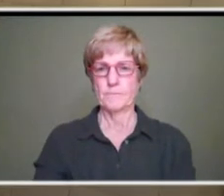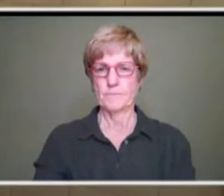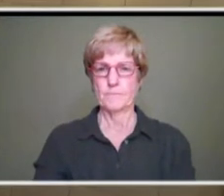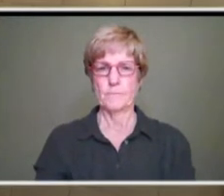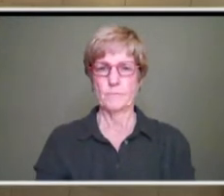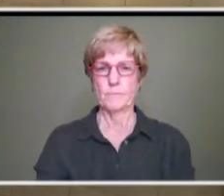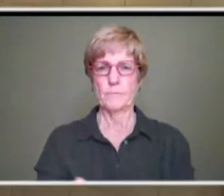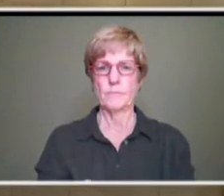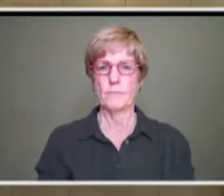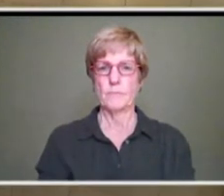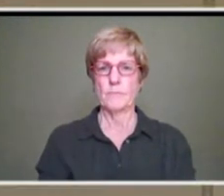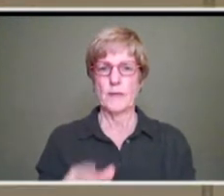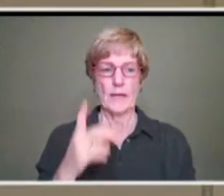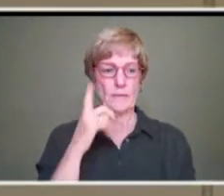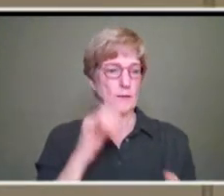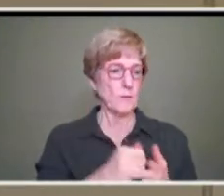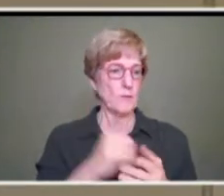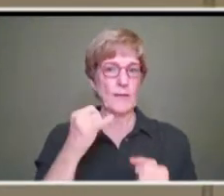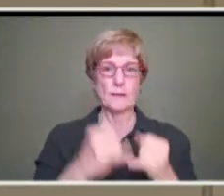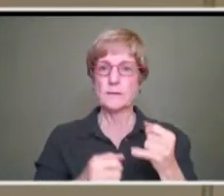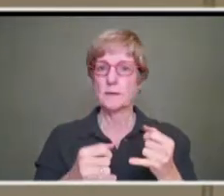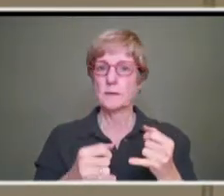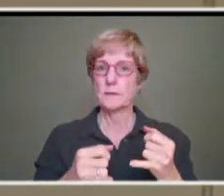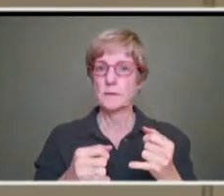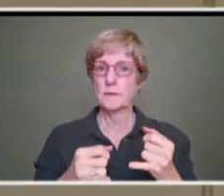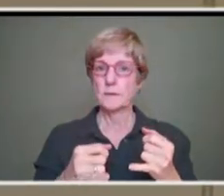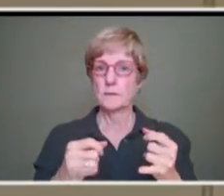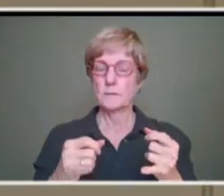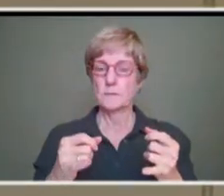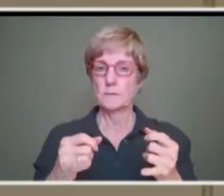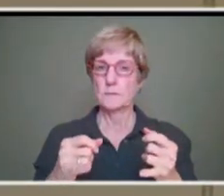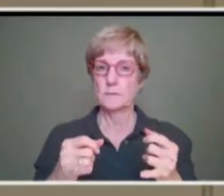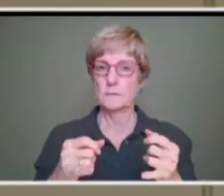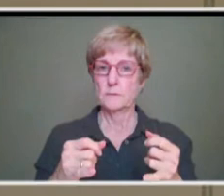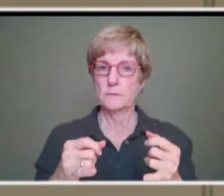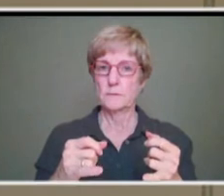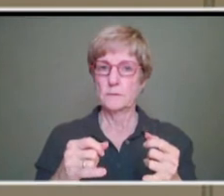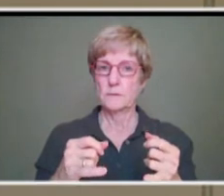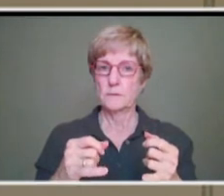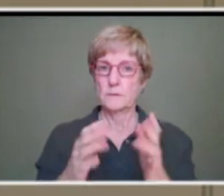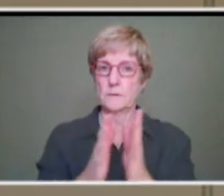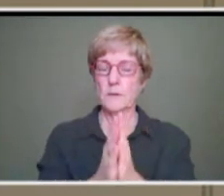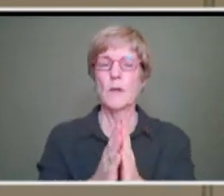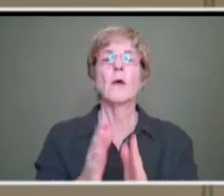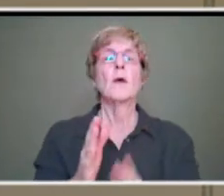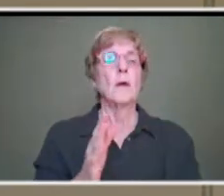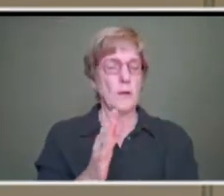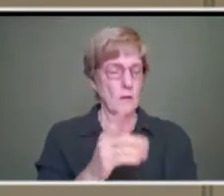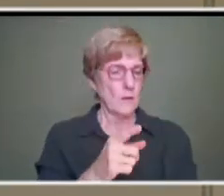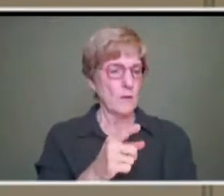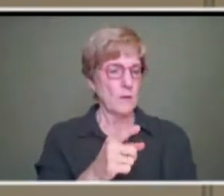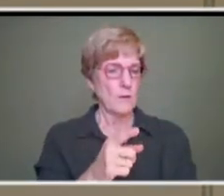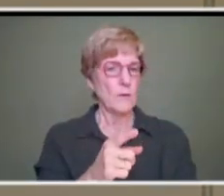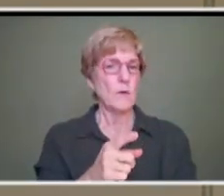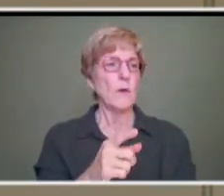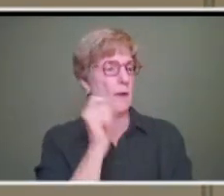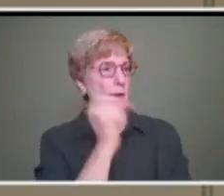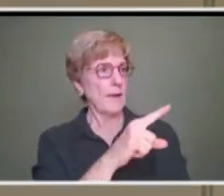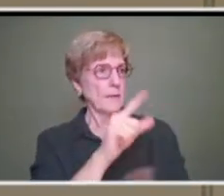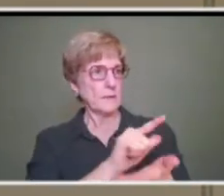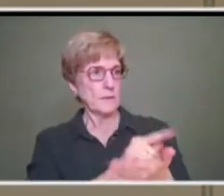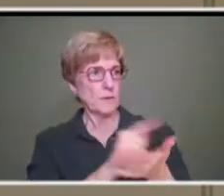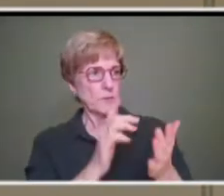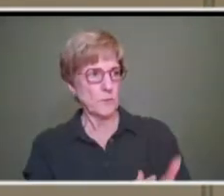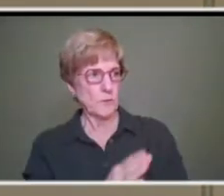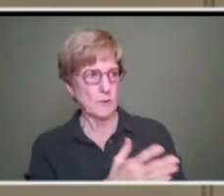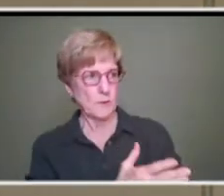well thank you that is the last decision we have we move well I'm gonna ask a question of our attorney yes